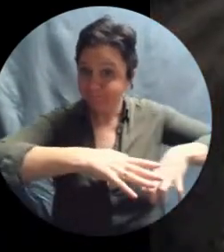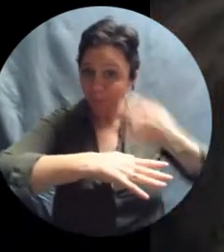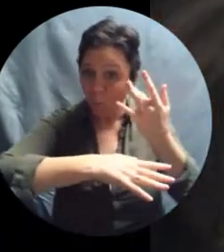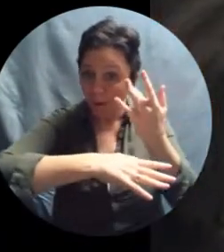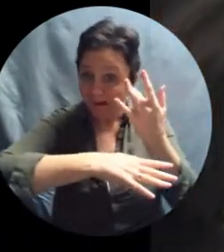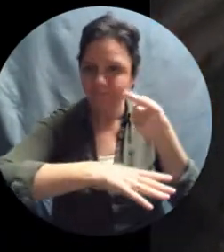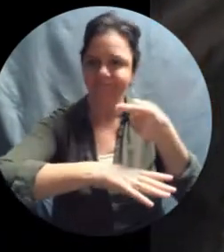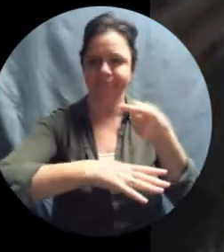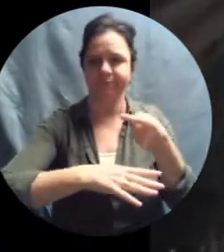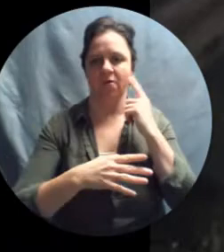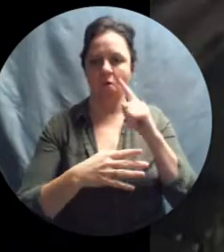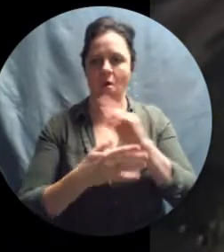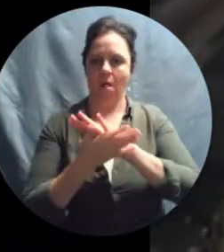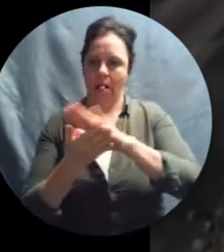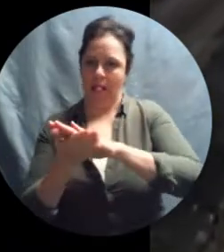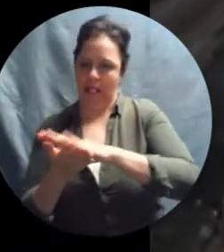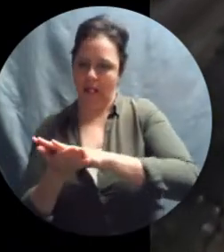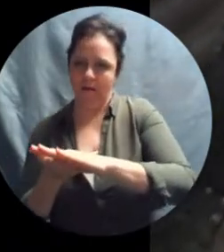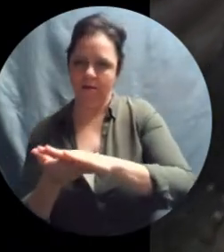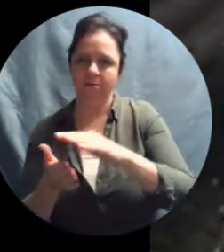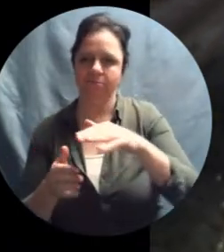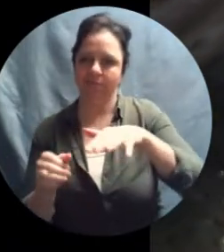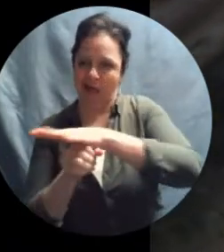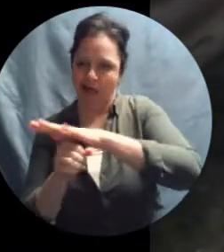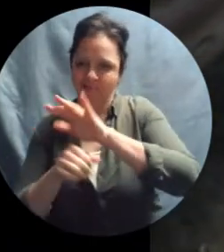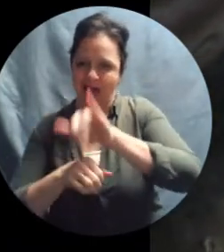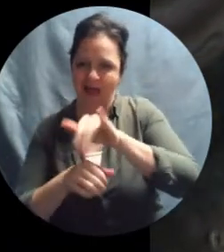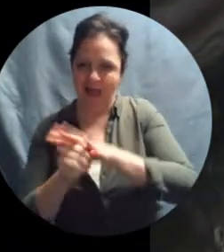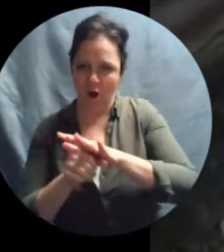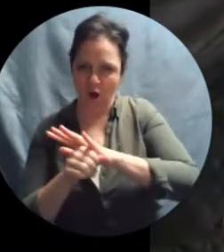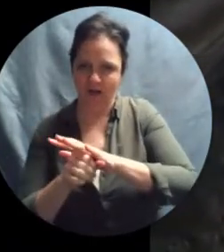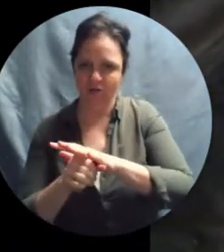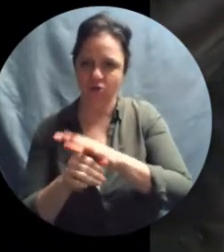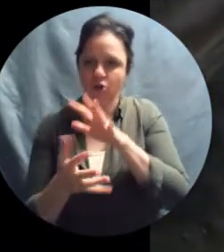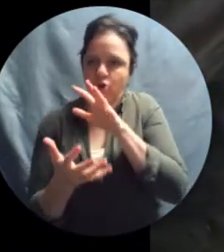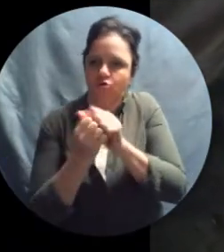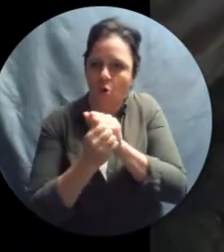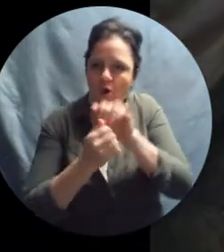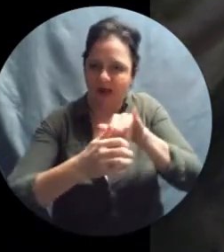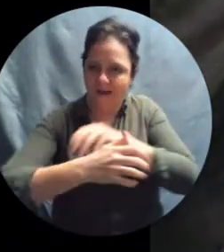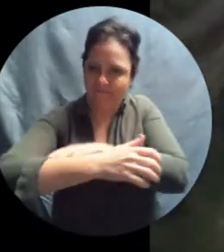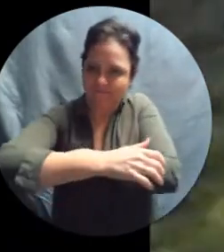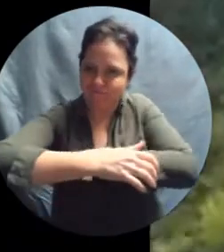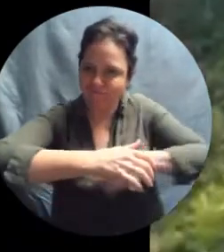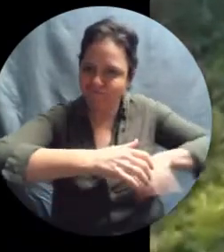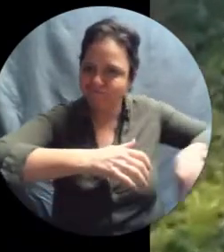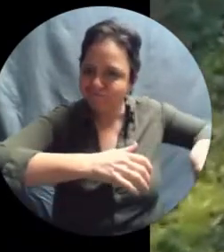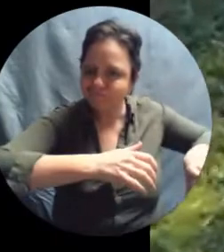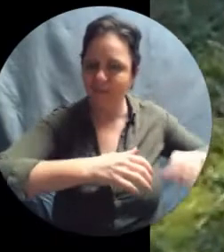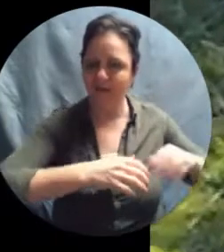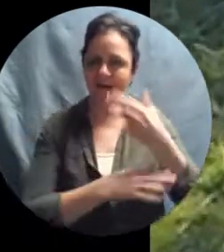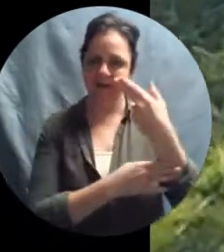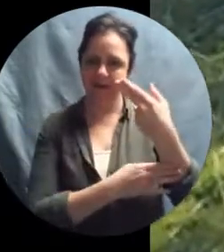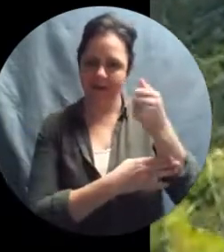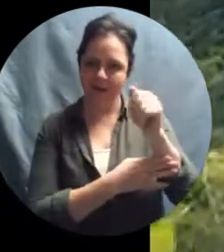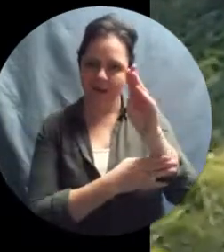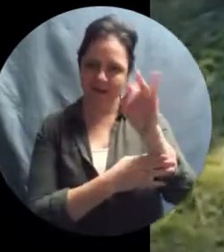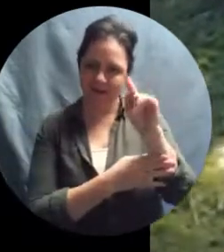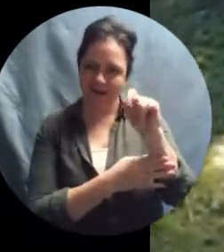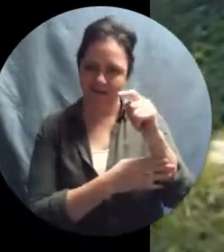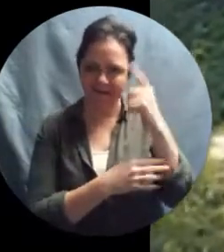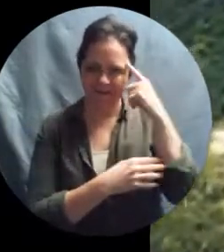it. But again, anytime we clear an area, we're completely destroying that habitat. Whatever it was before is no longer that, whether it